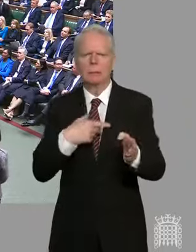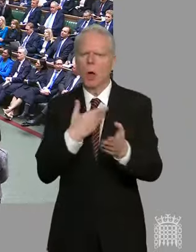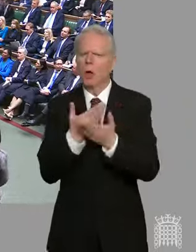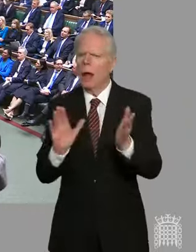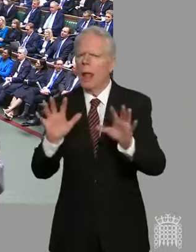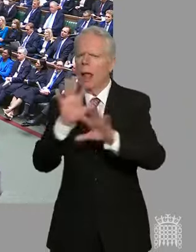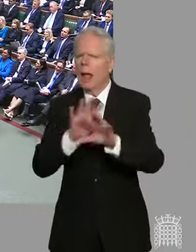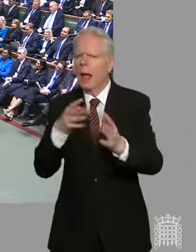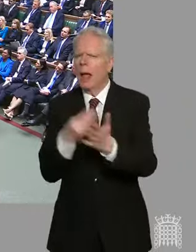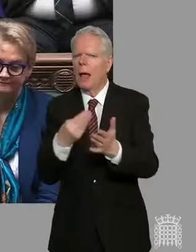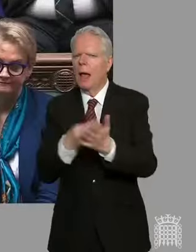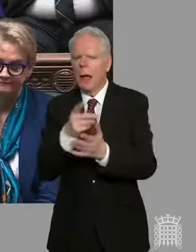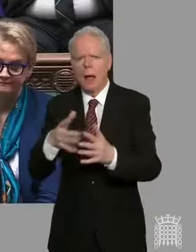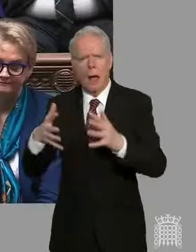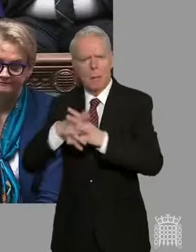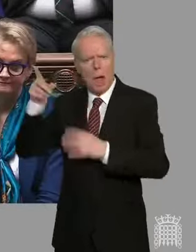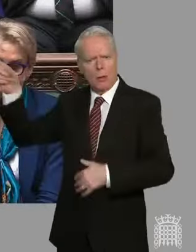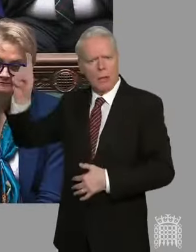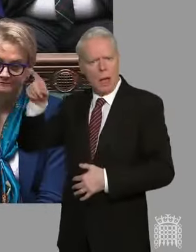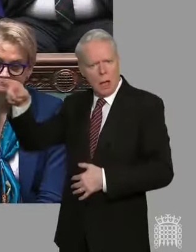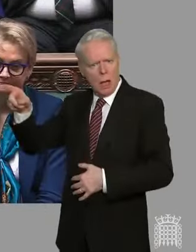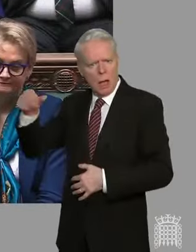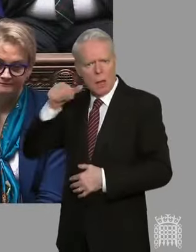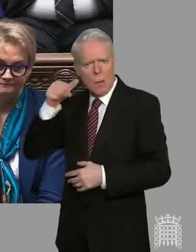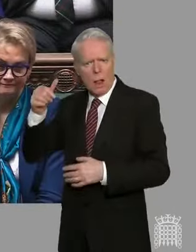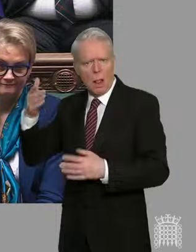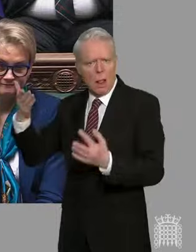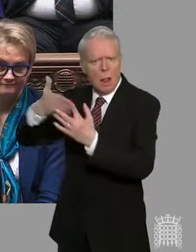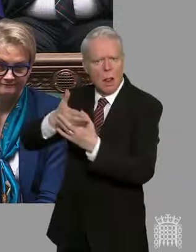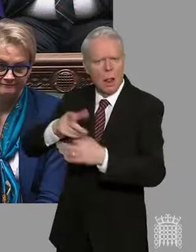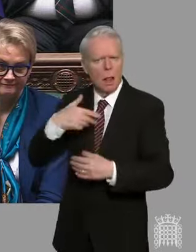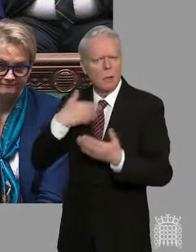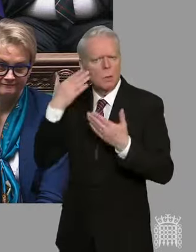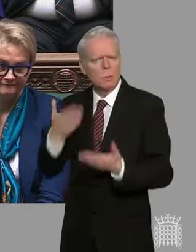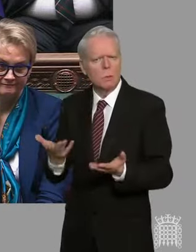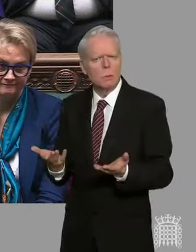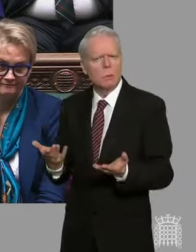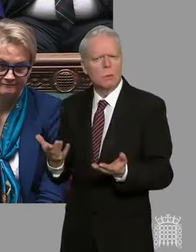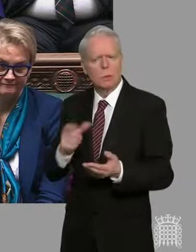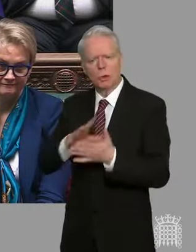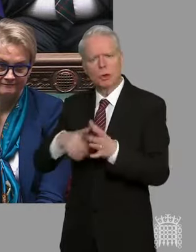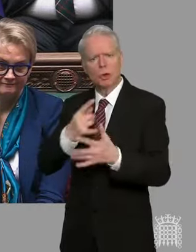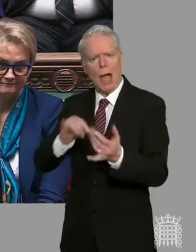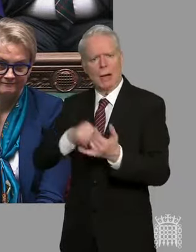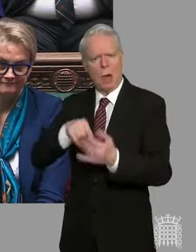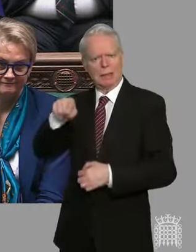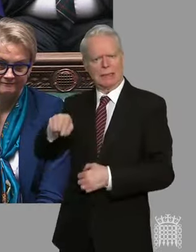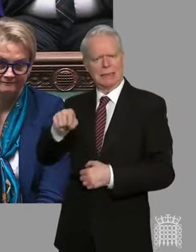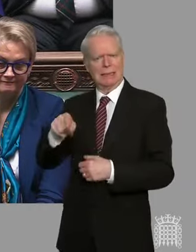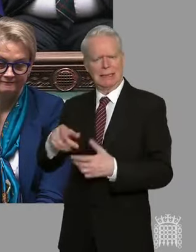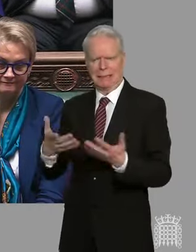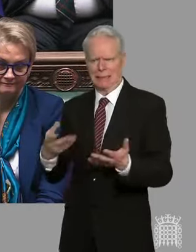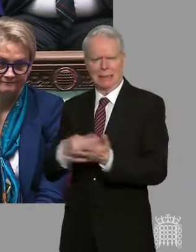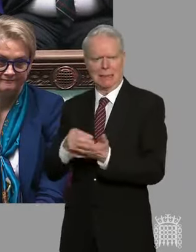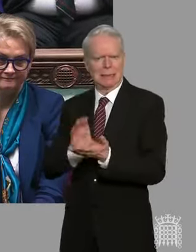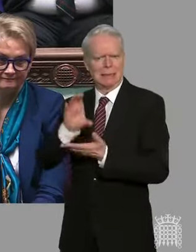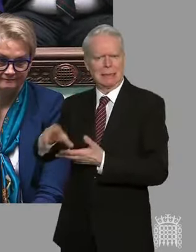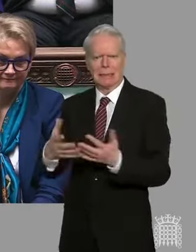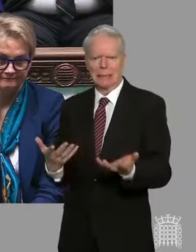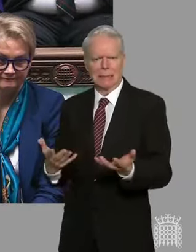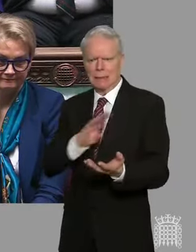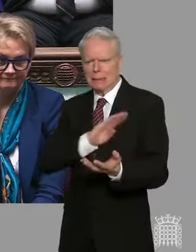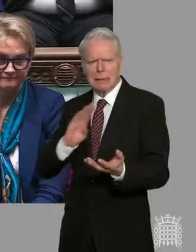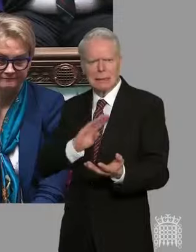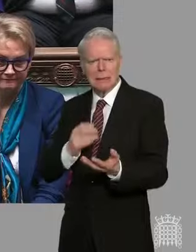is complete, I will put it before the House with the costings. The money yesterday was allocated to our capability, the